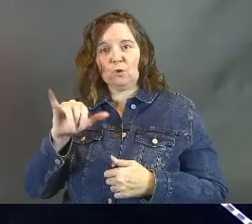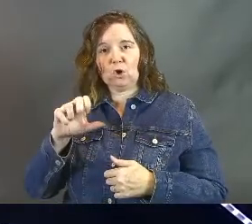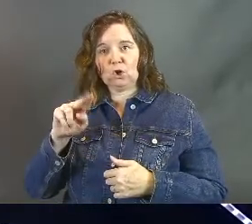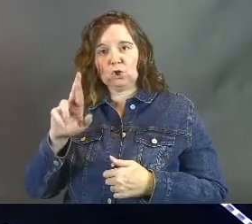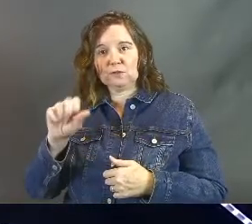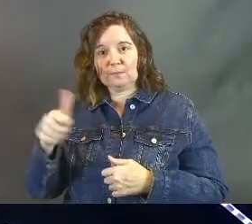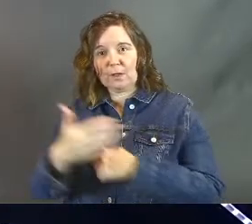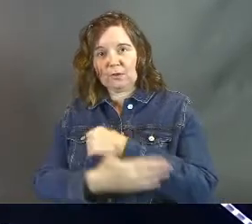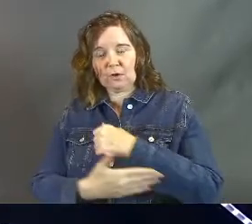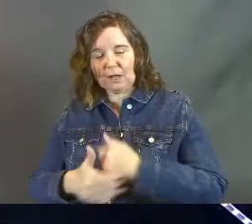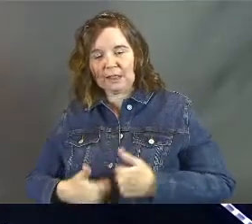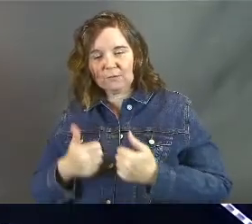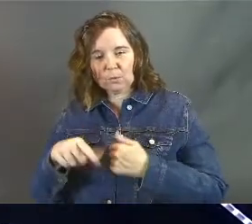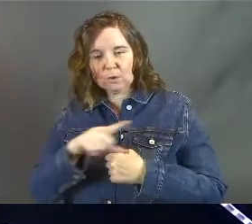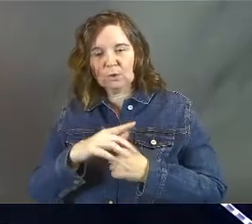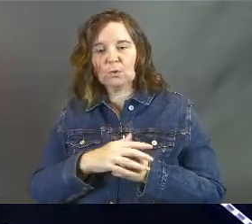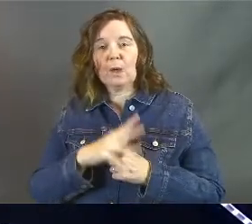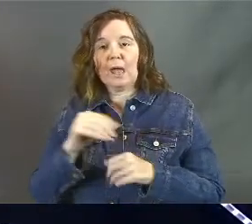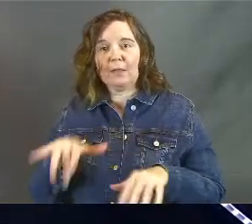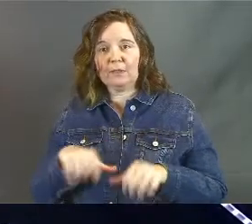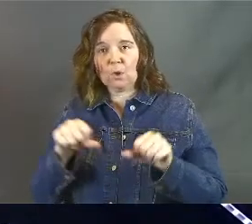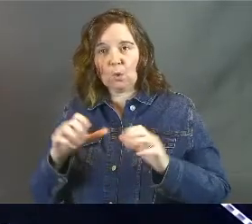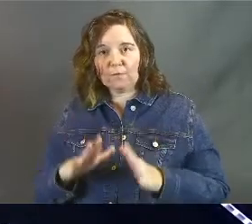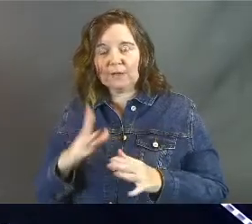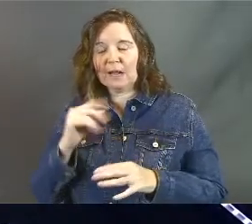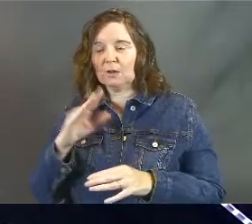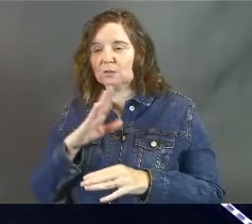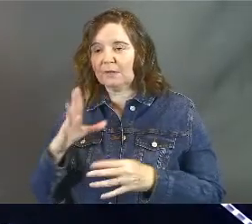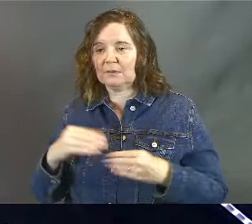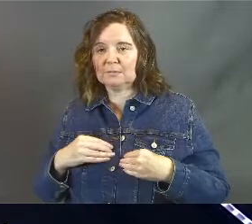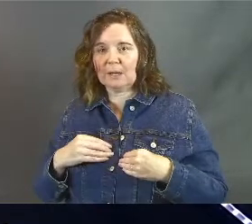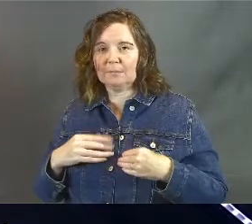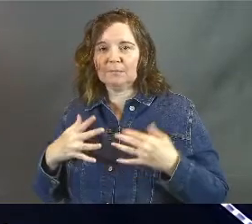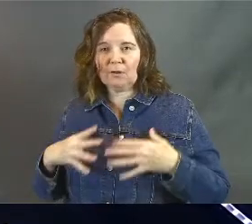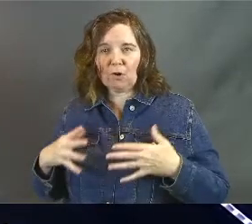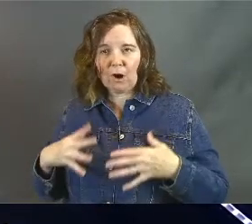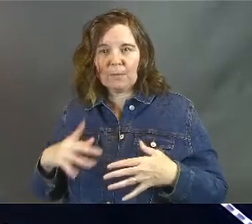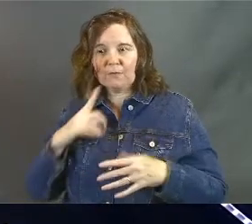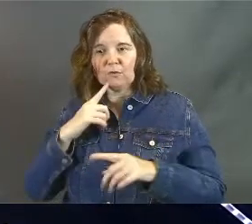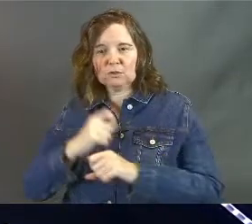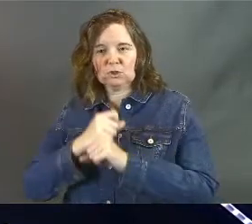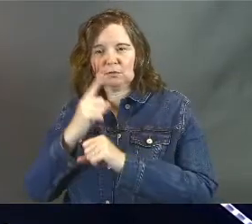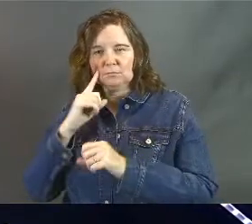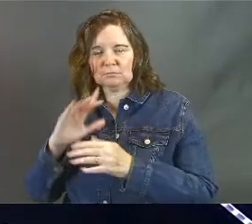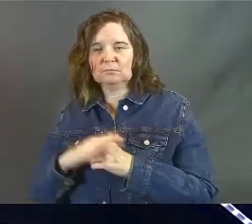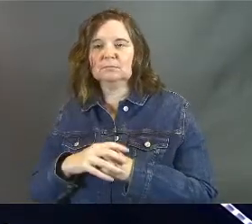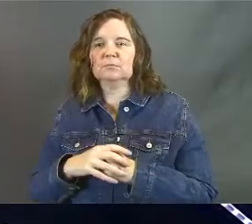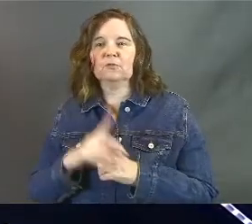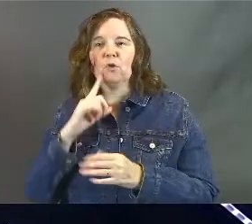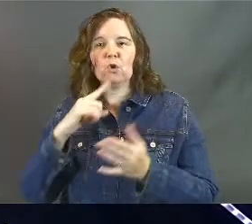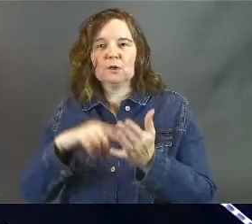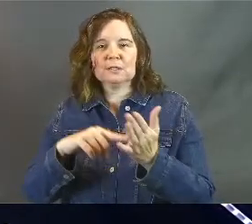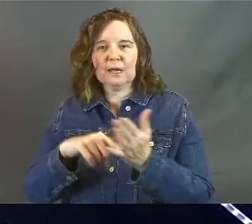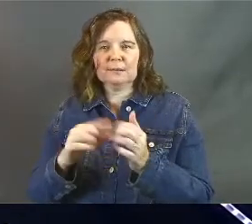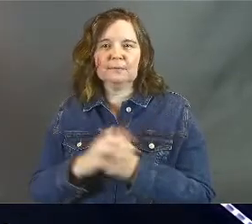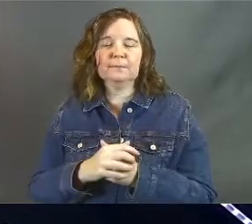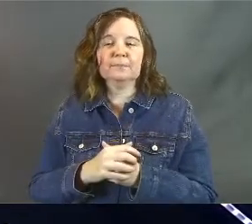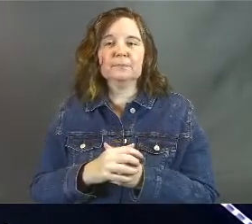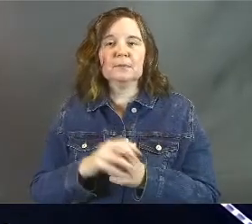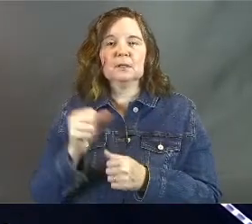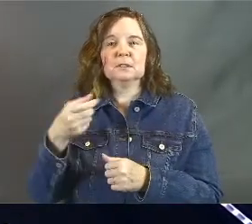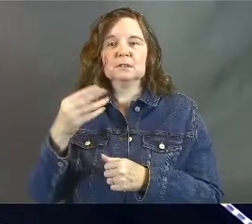must never accept a widow's garment as security for her debt. I've got several of these to read to you. Psalm